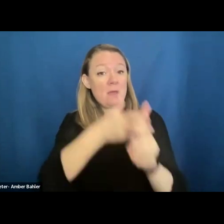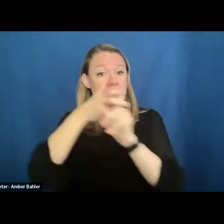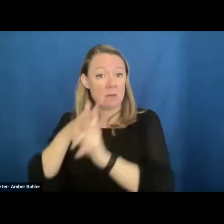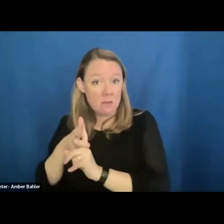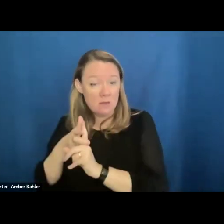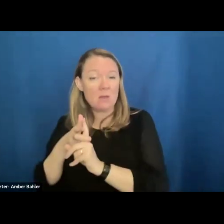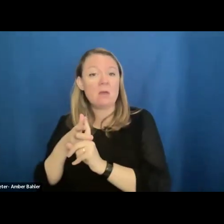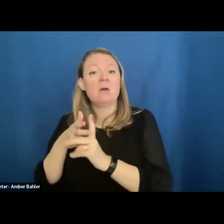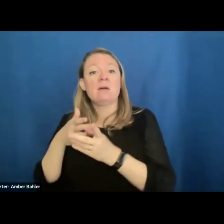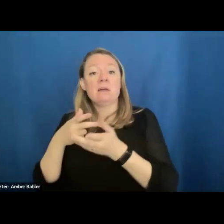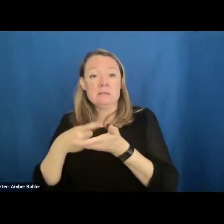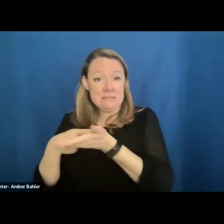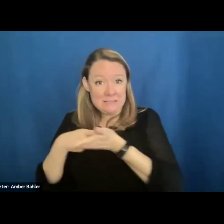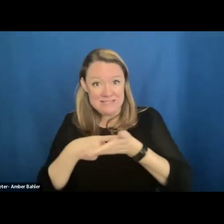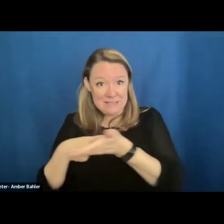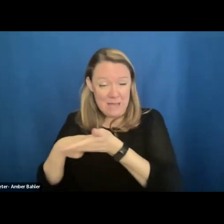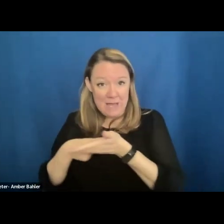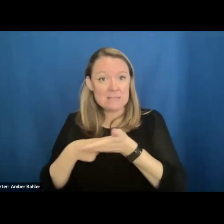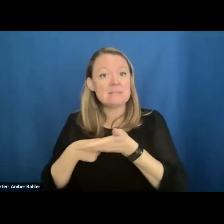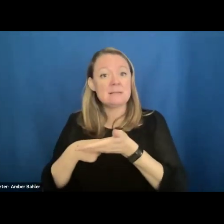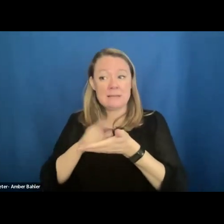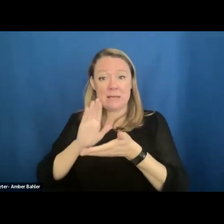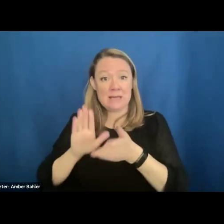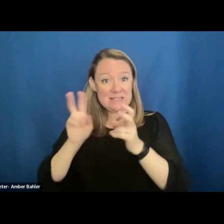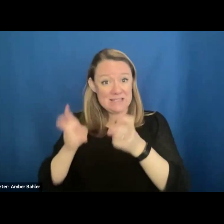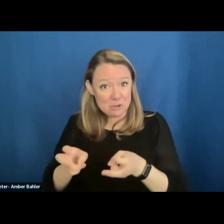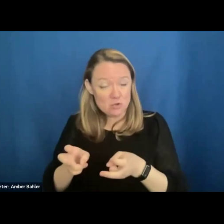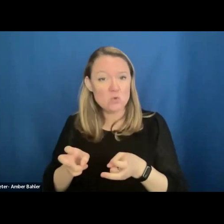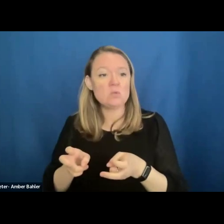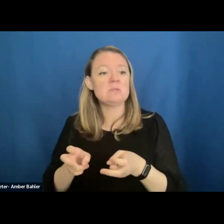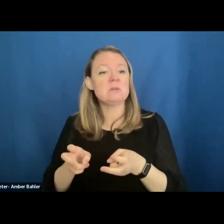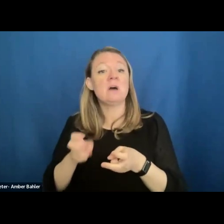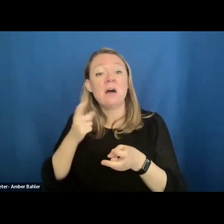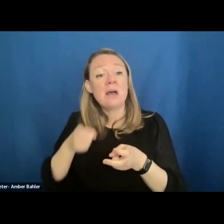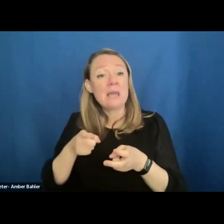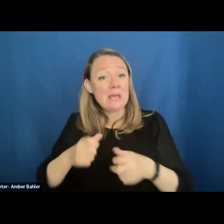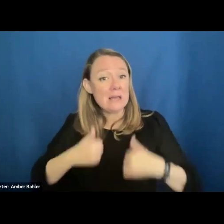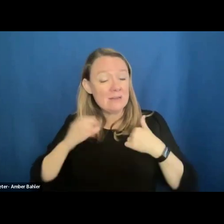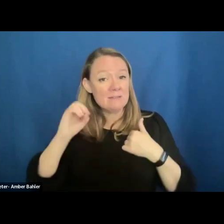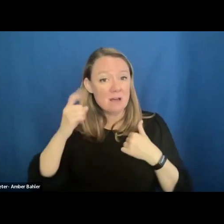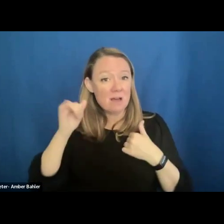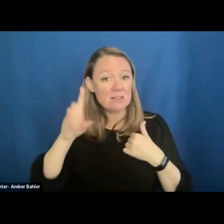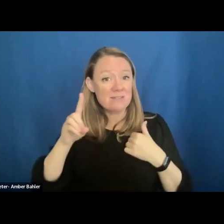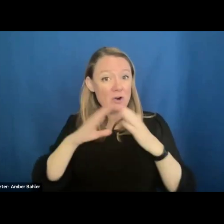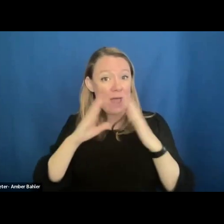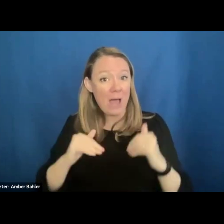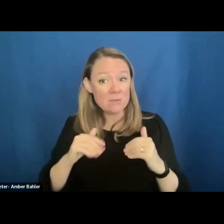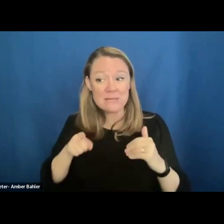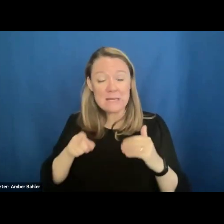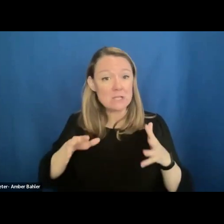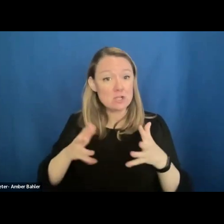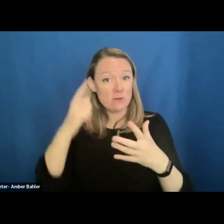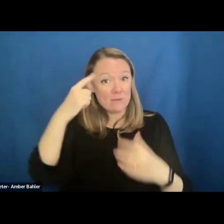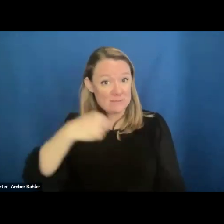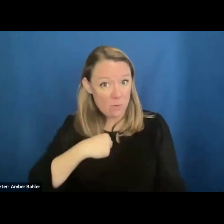for me around his housemates, even though they are sober, even though they are trying to live their best lives. He seems to